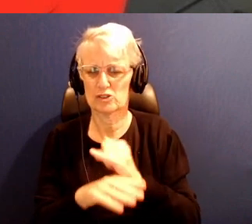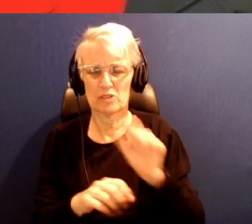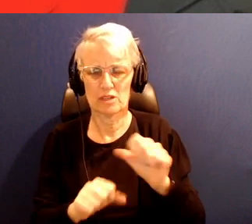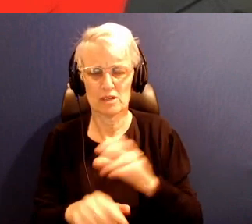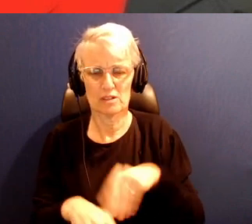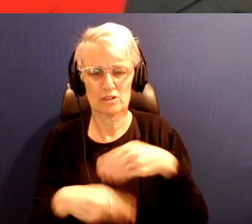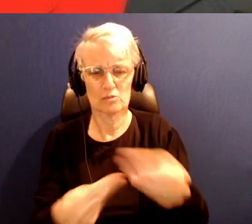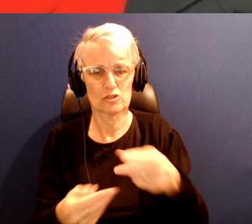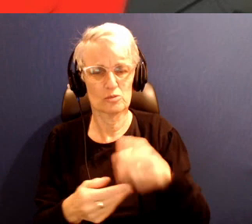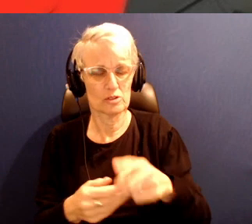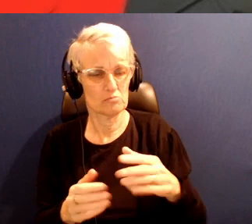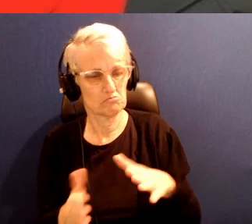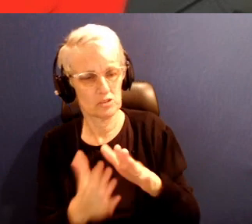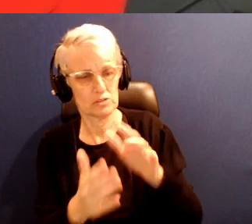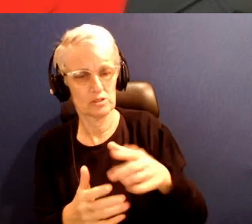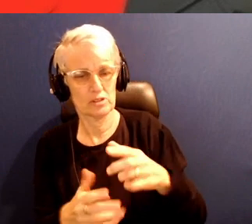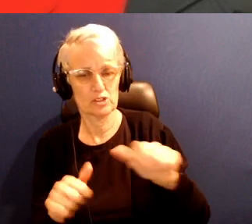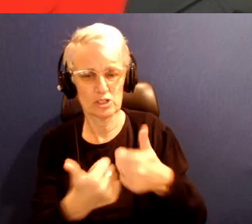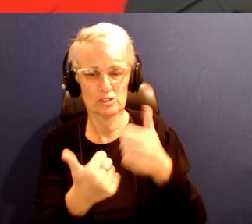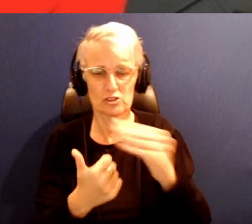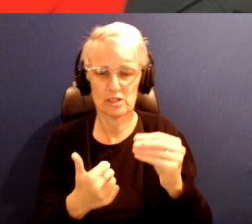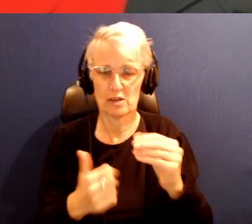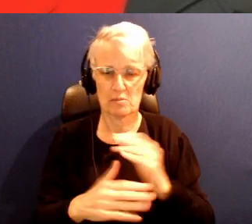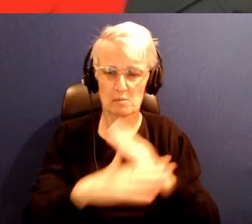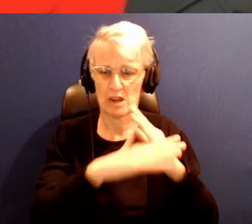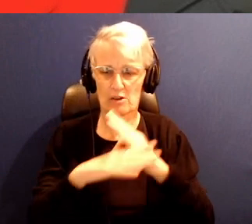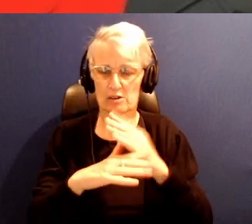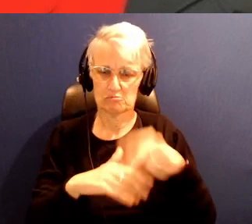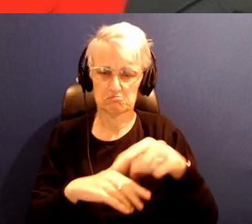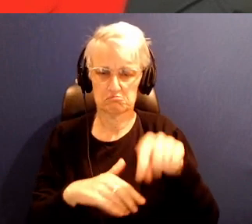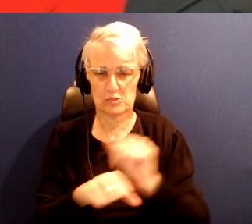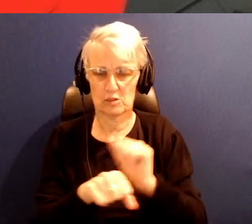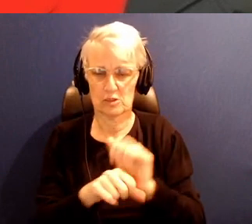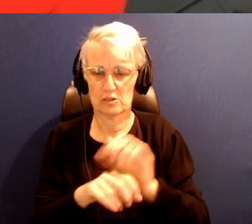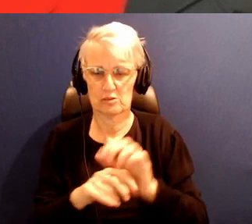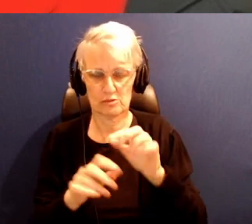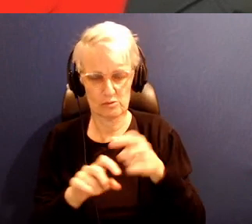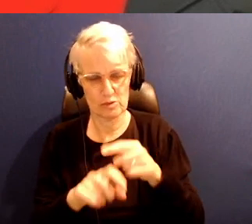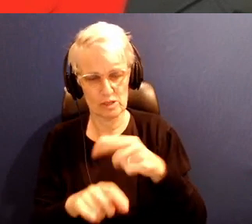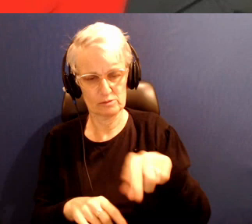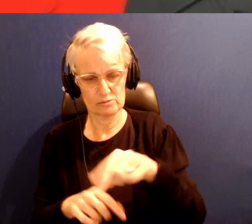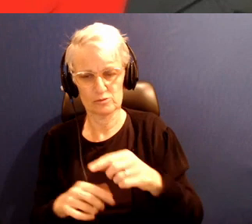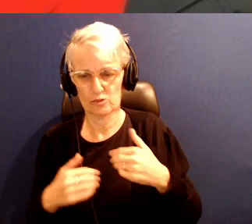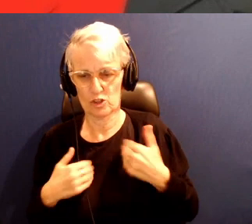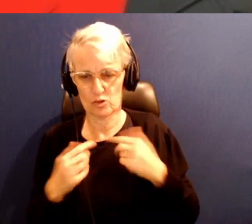internship will contribute to addressing the challenges and barriers to employment faced by the youth groups